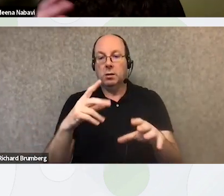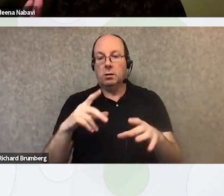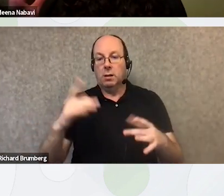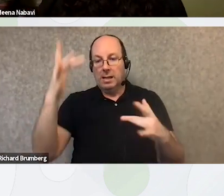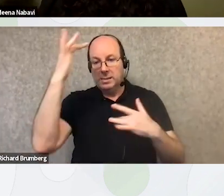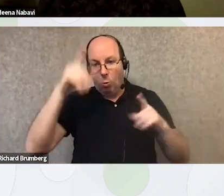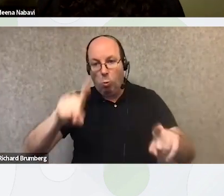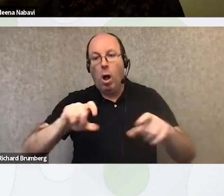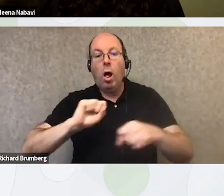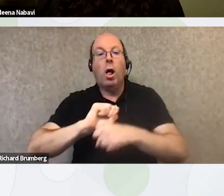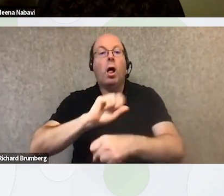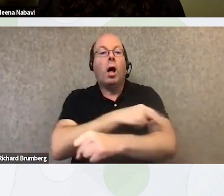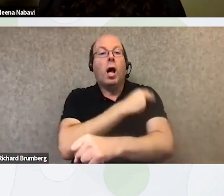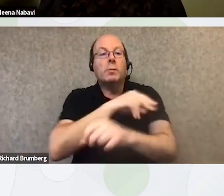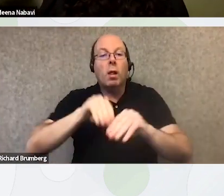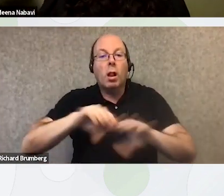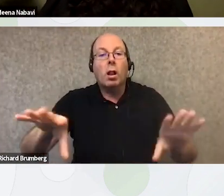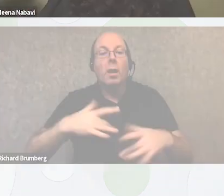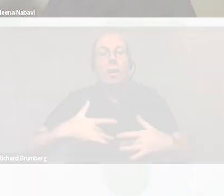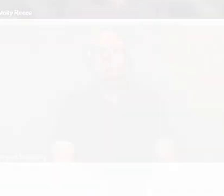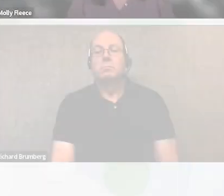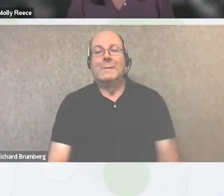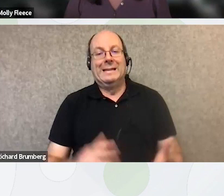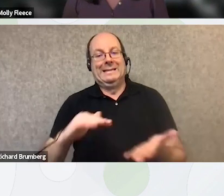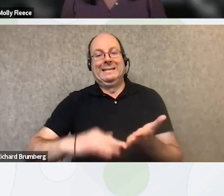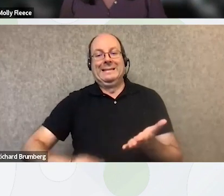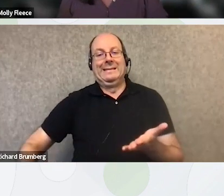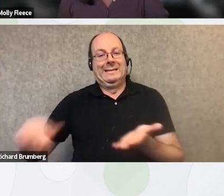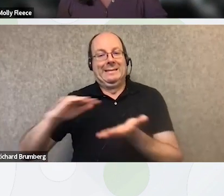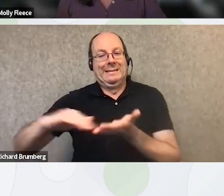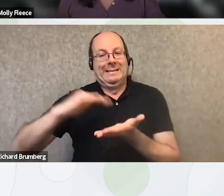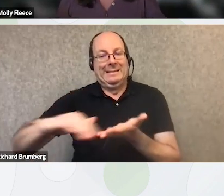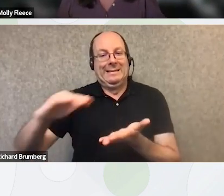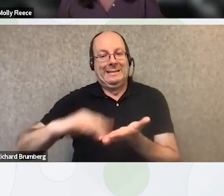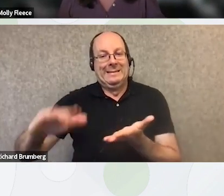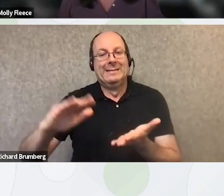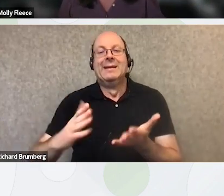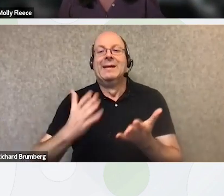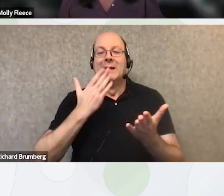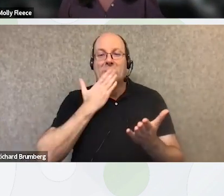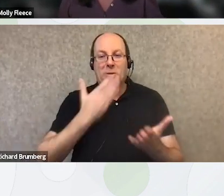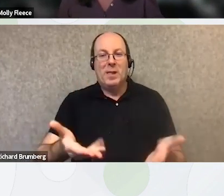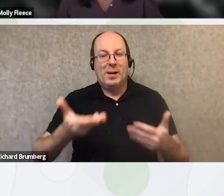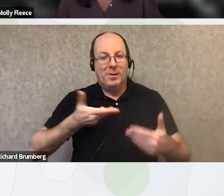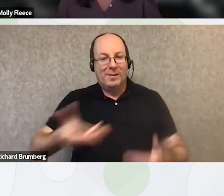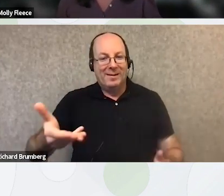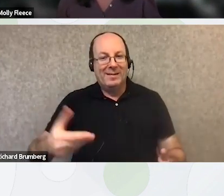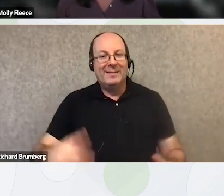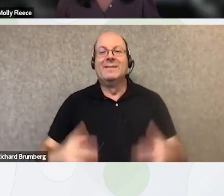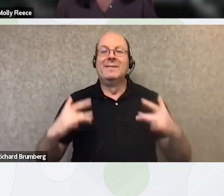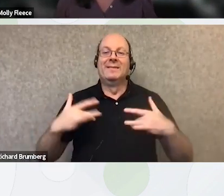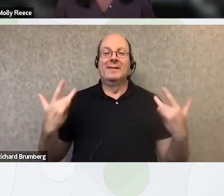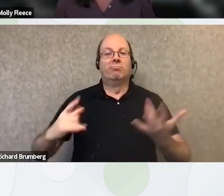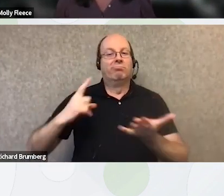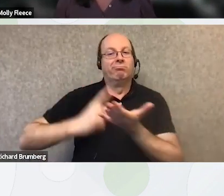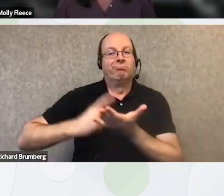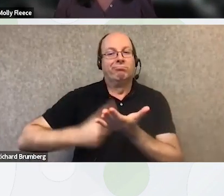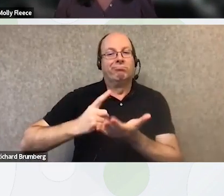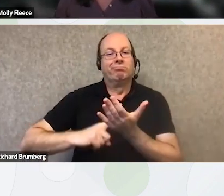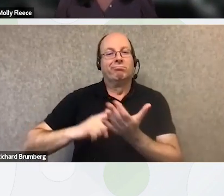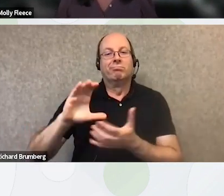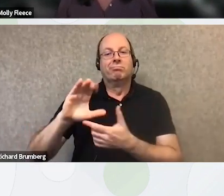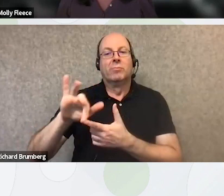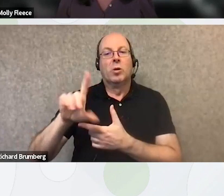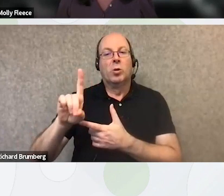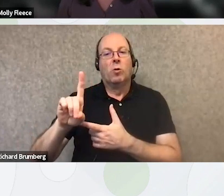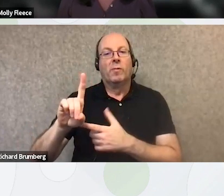here. I'm now going to hand things over to you. Thank you so much for having me today. So I am thrilled to be here to talk about COVID, RSV,